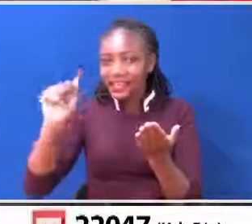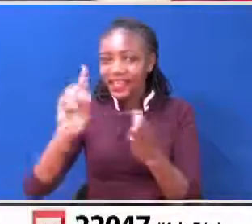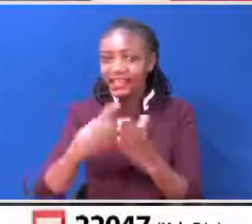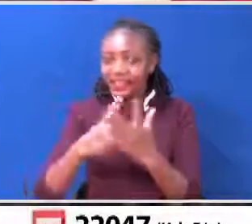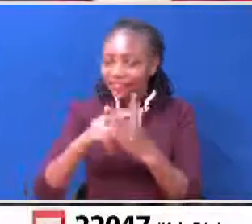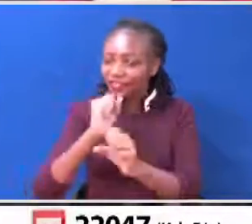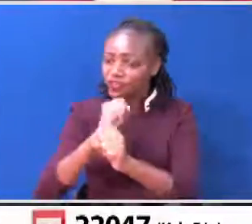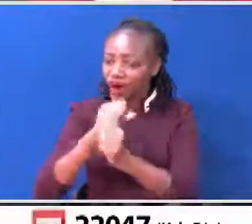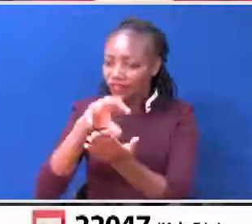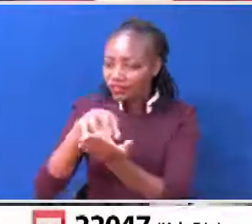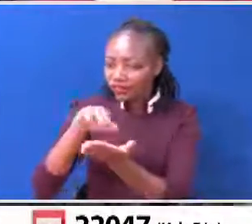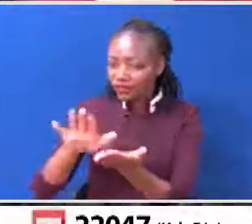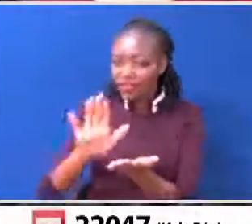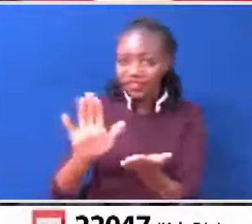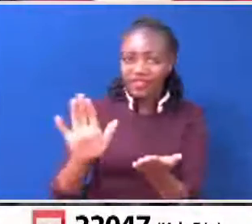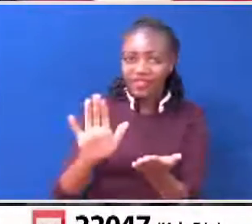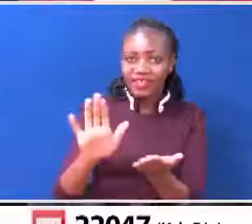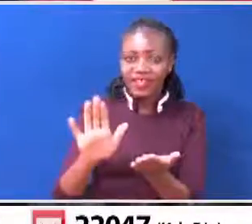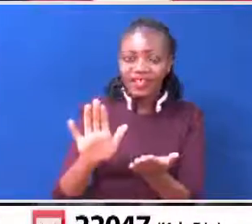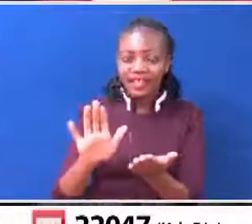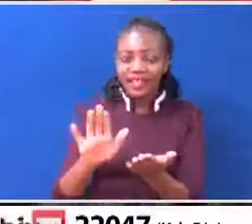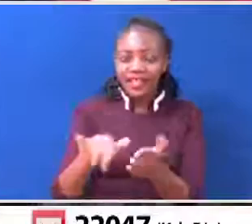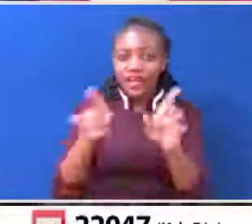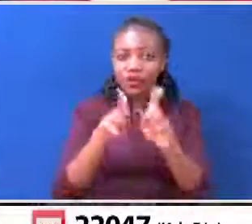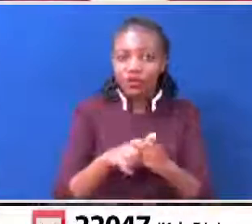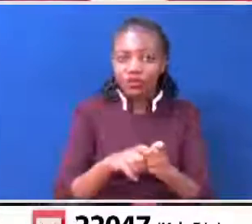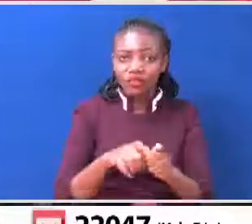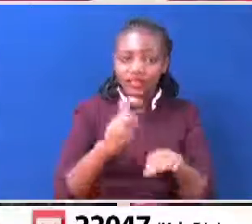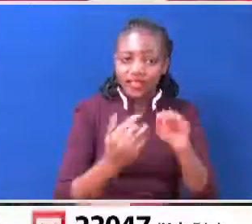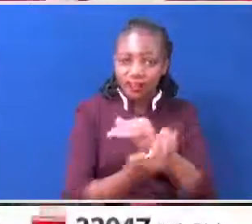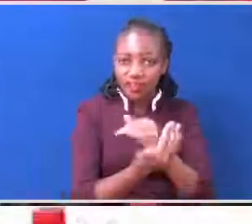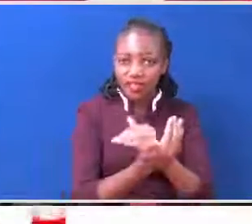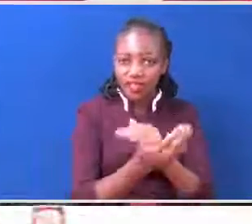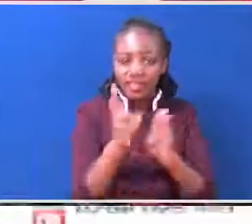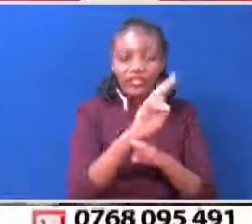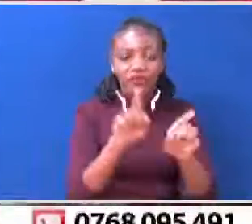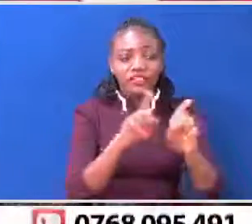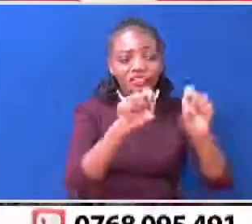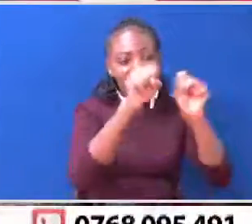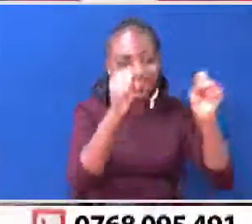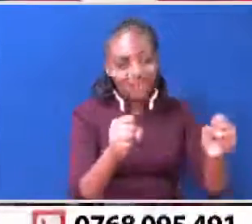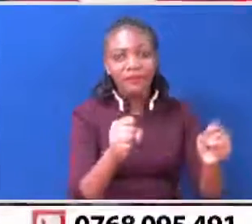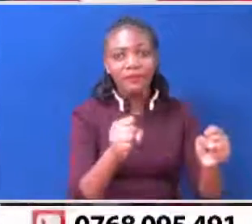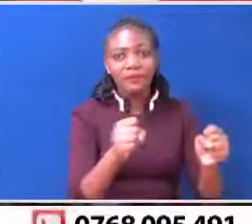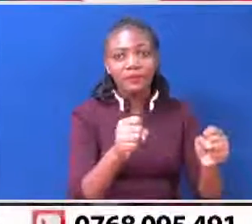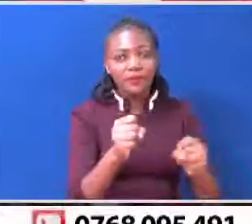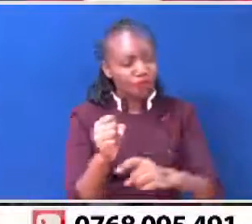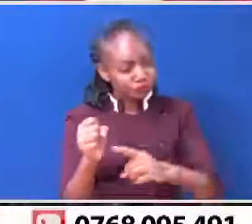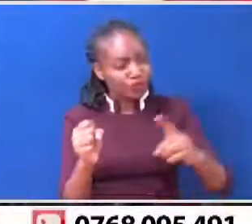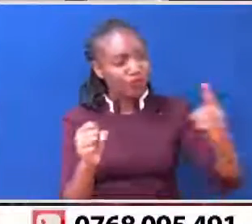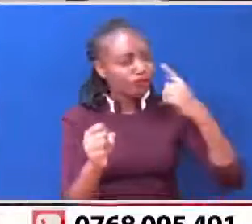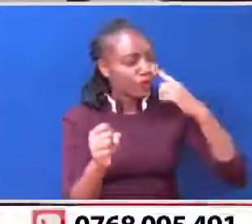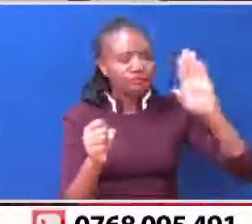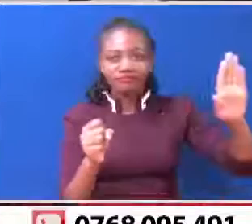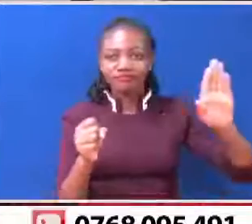our workstations. If they leave 3 a.m. in the morning, they have these buses also taking them to the